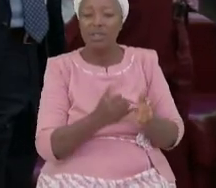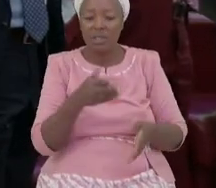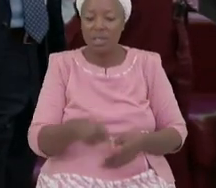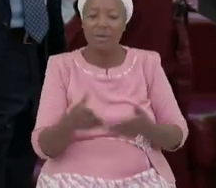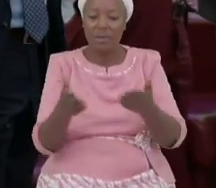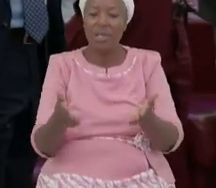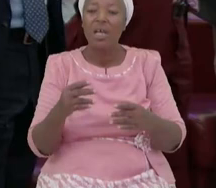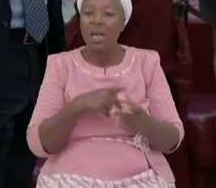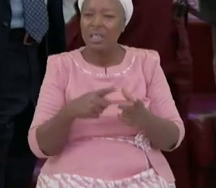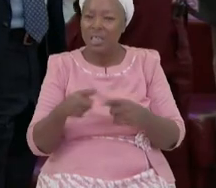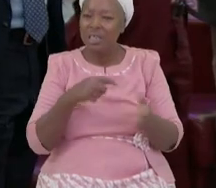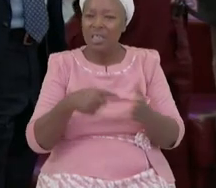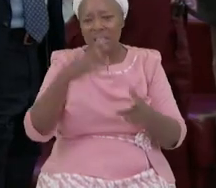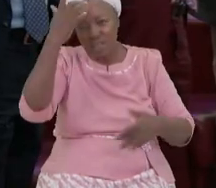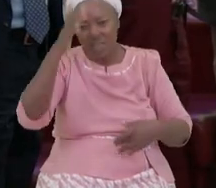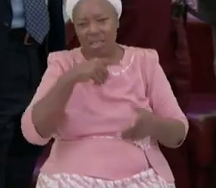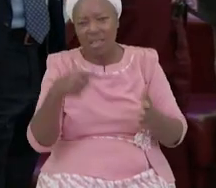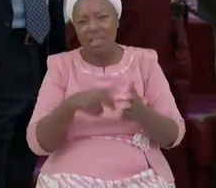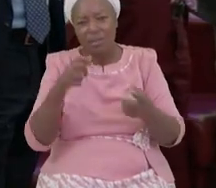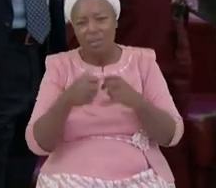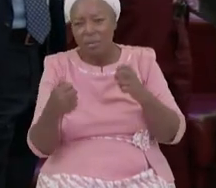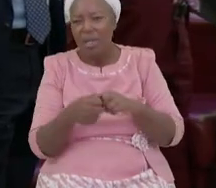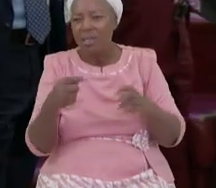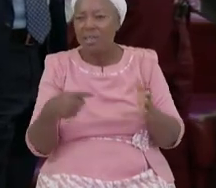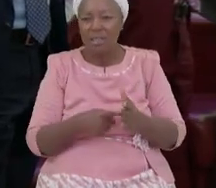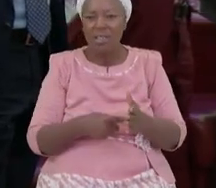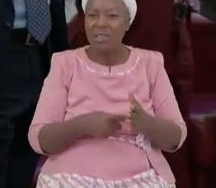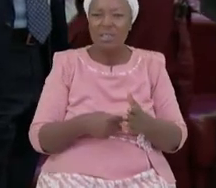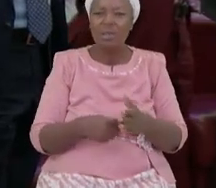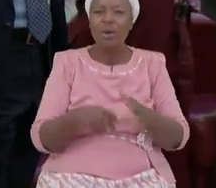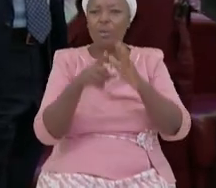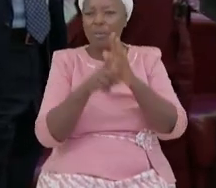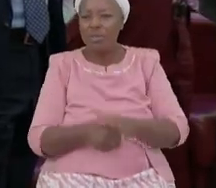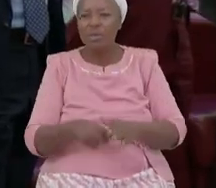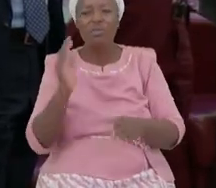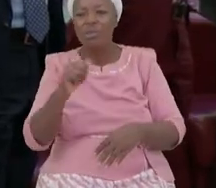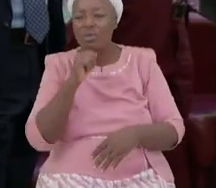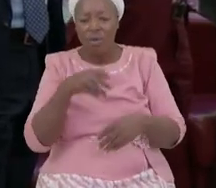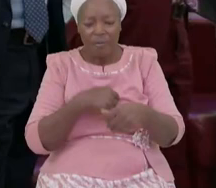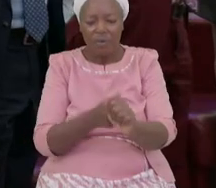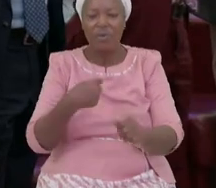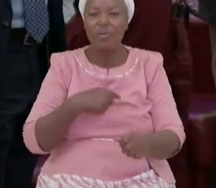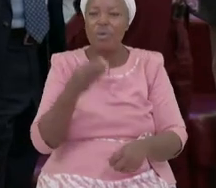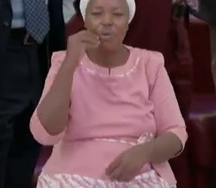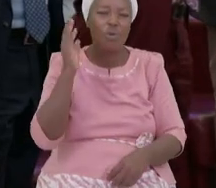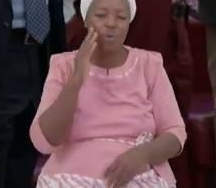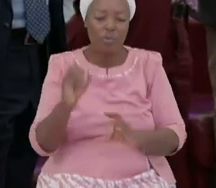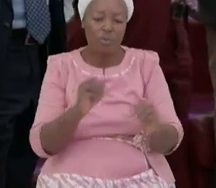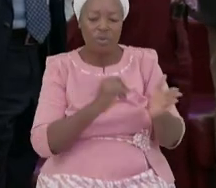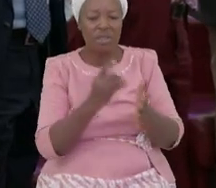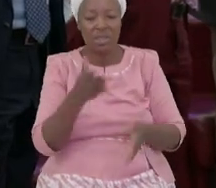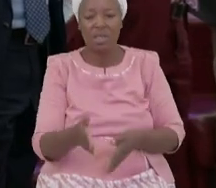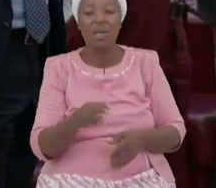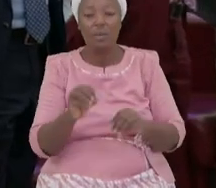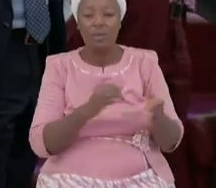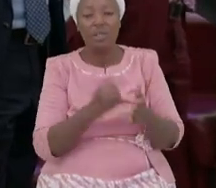sickness, this infirmity, this disease, this torment, this oppression will not follow me home. Lay it down there. Lay